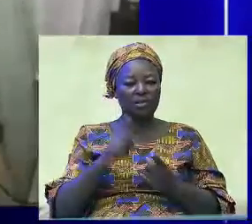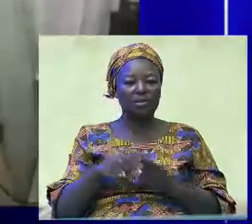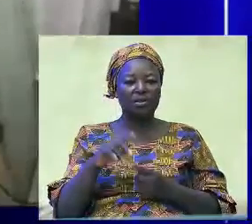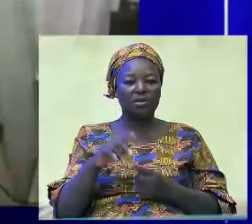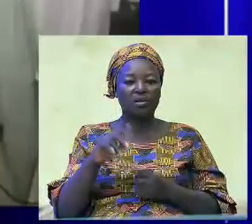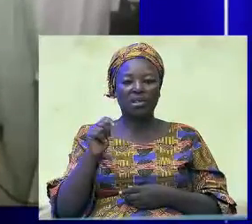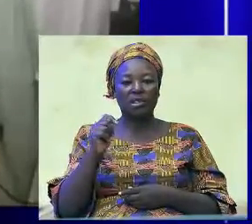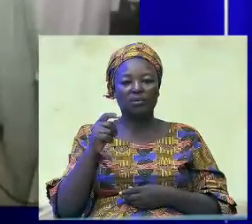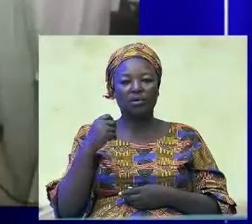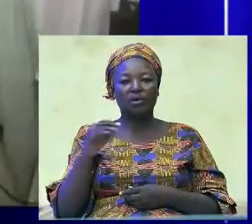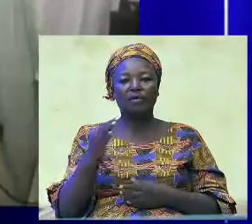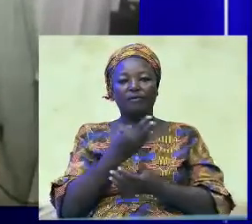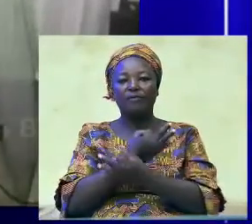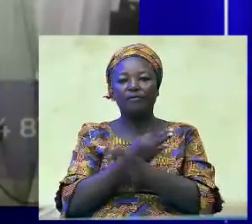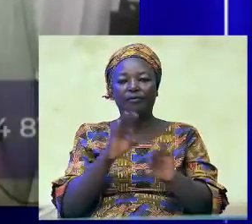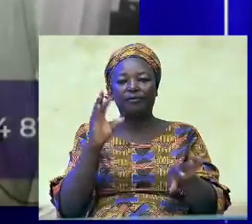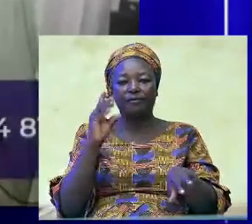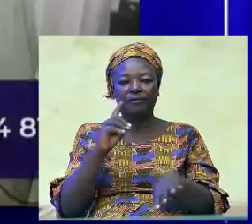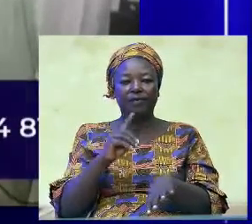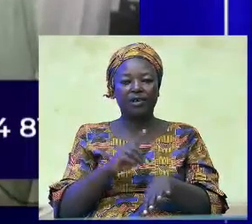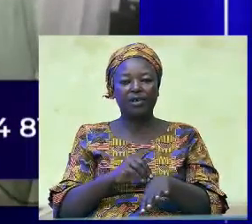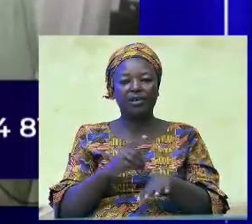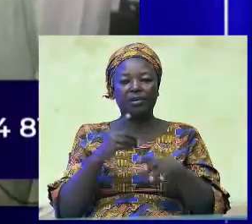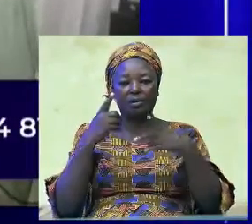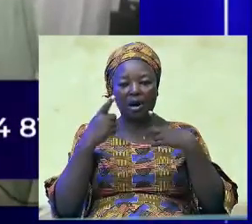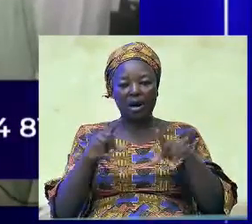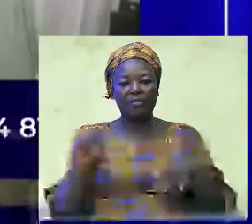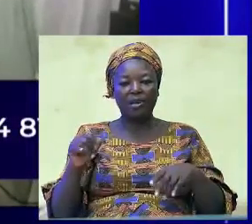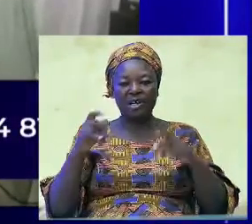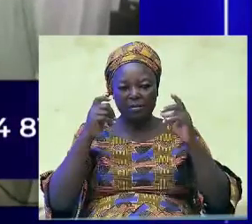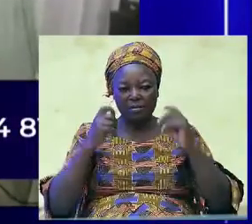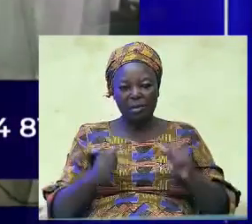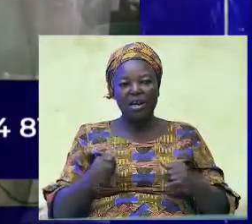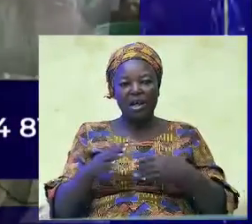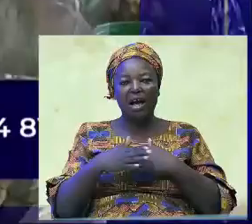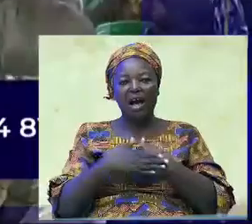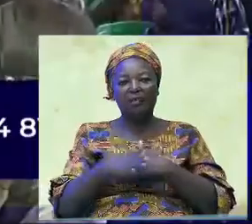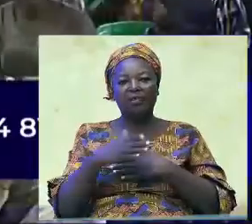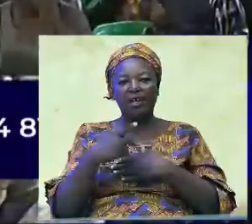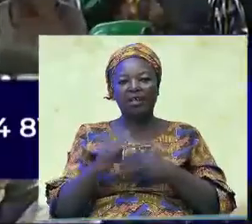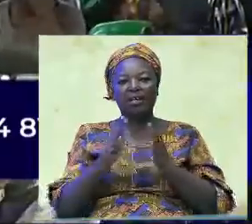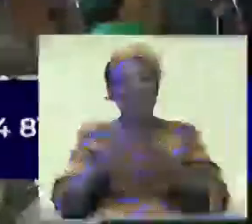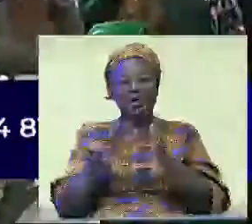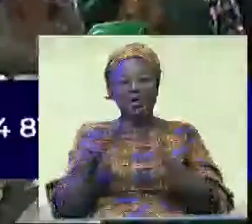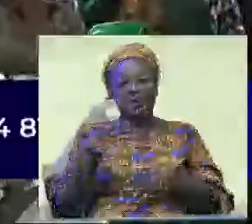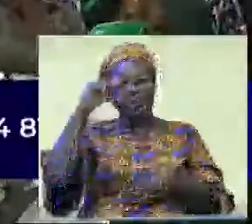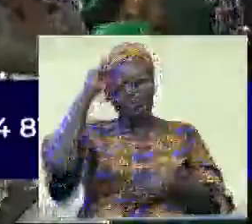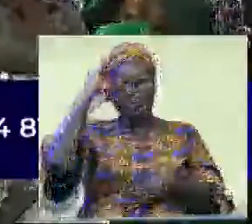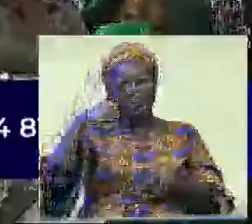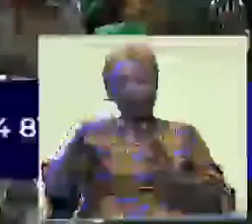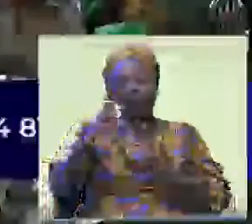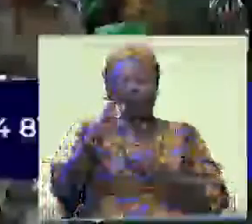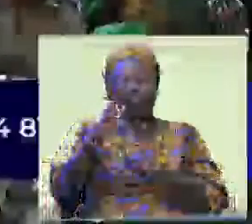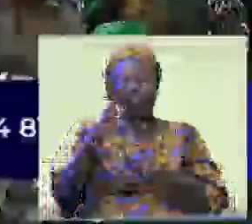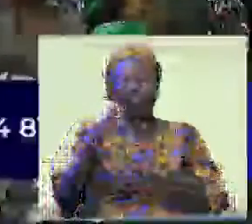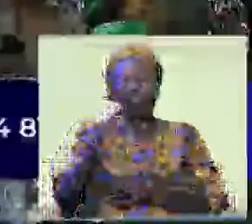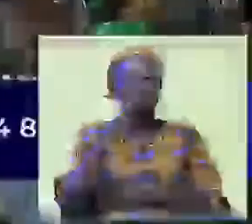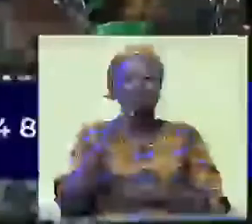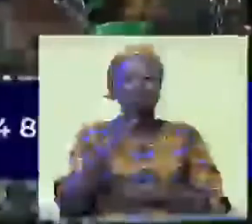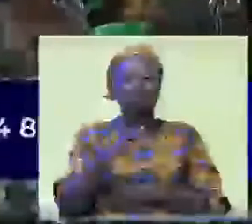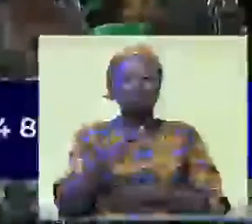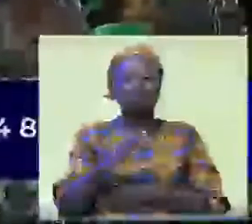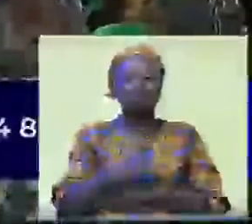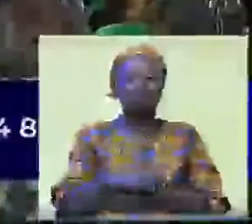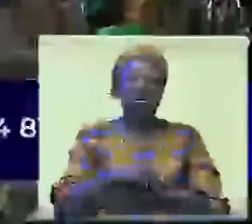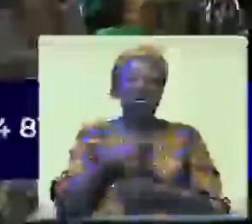And with that, we move to testimonies of freedom happening immediately after the prayers